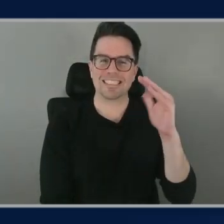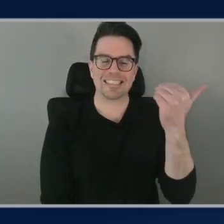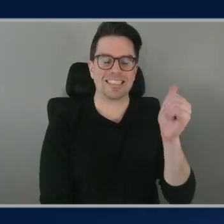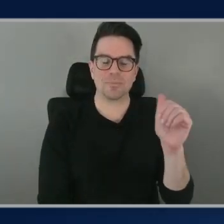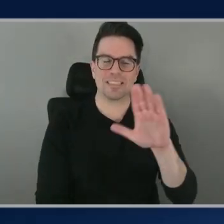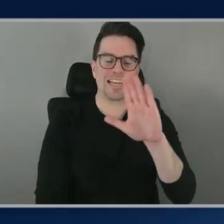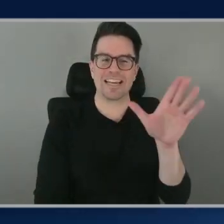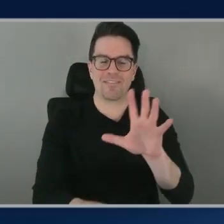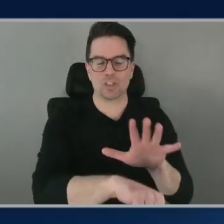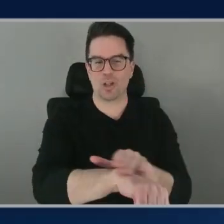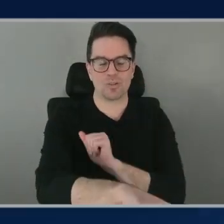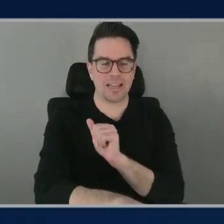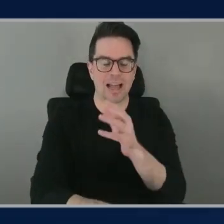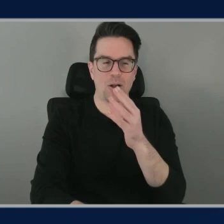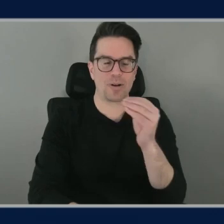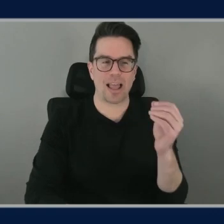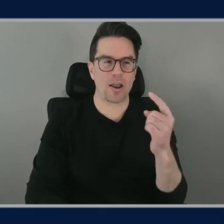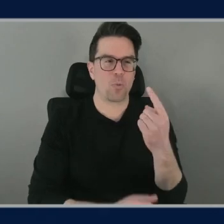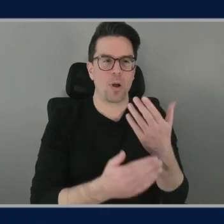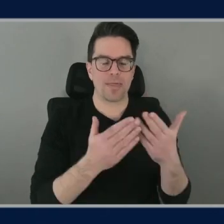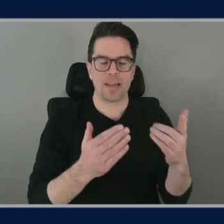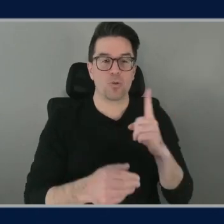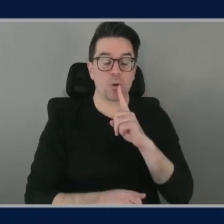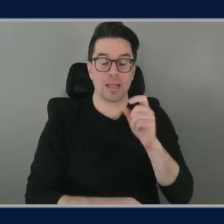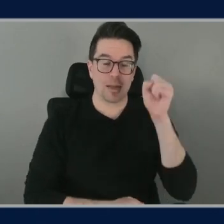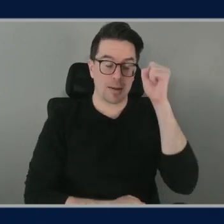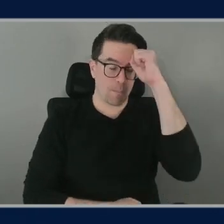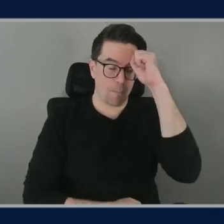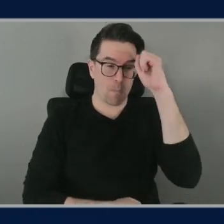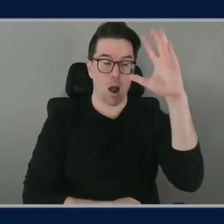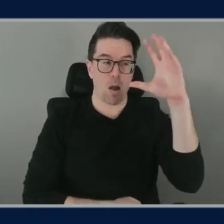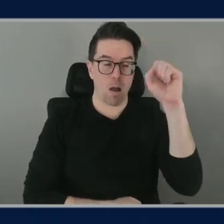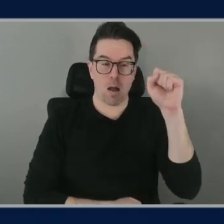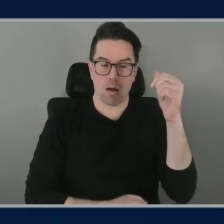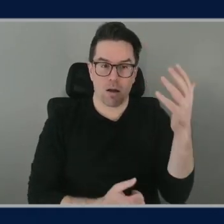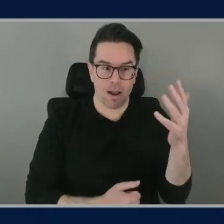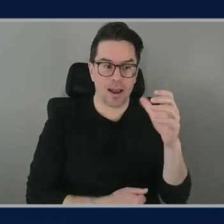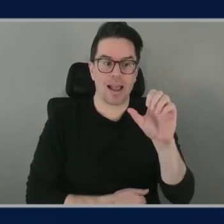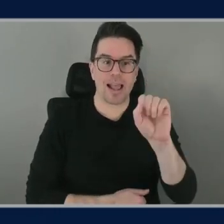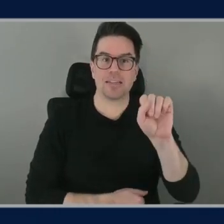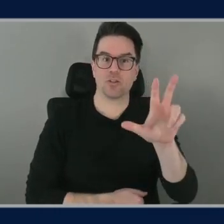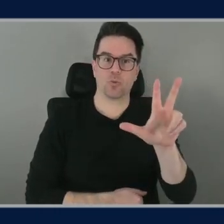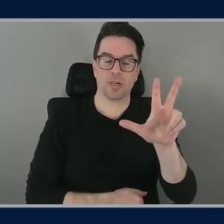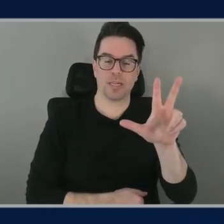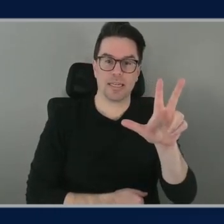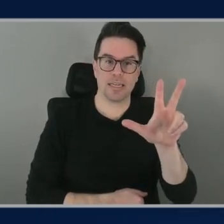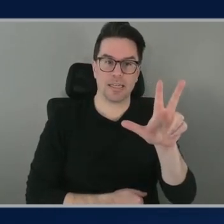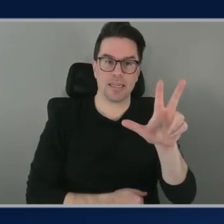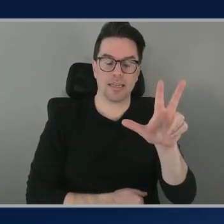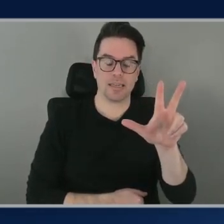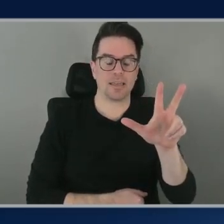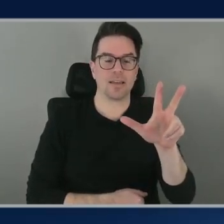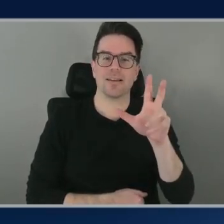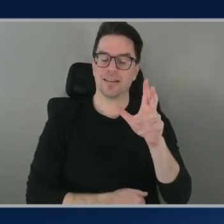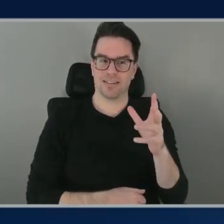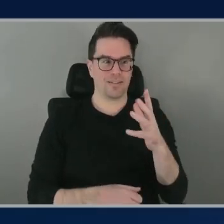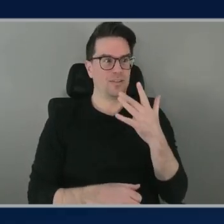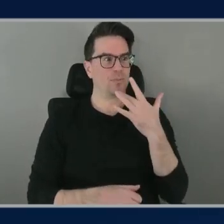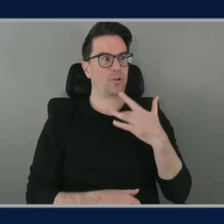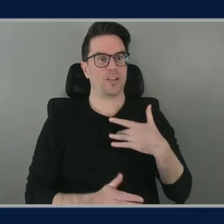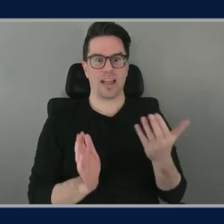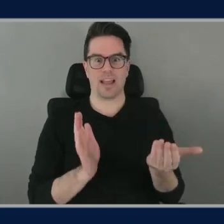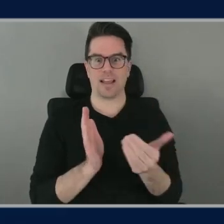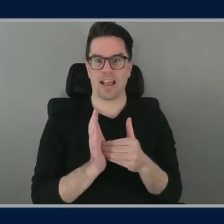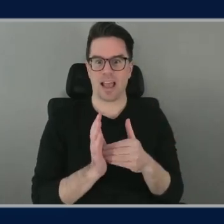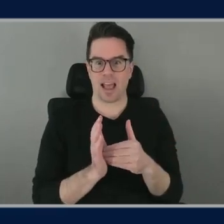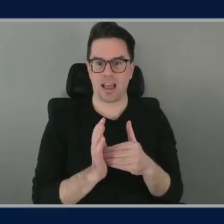19 years old at this point, and at this point, most software systems that are reaching 2 decades, they're somewhat steady state. Maybe they're